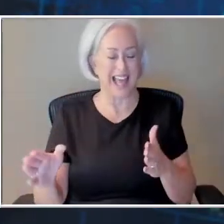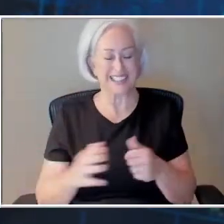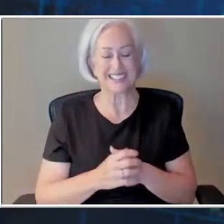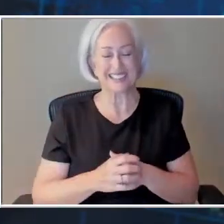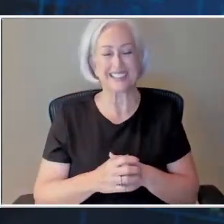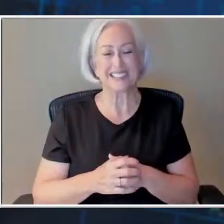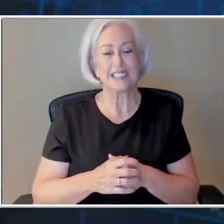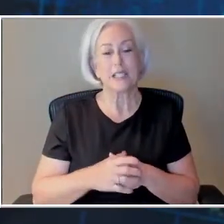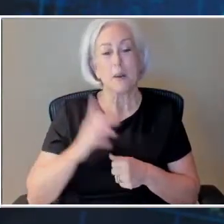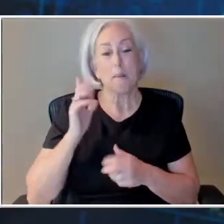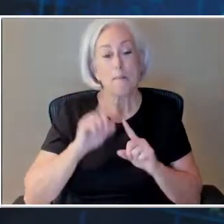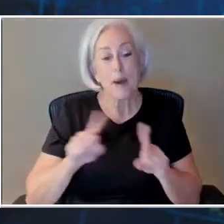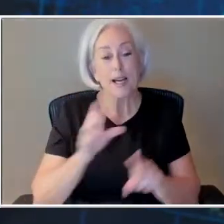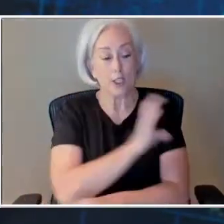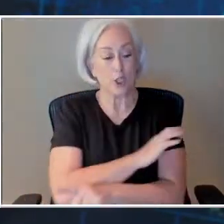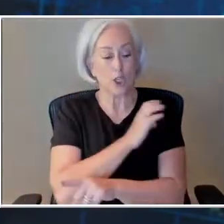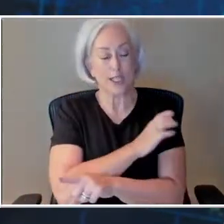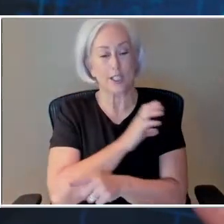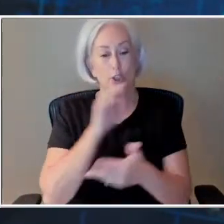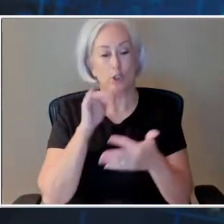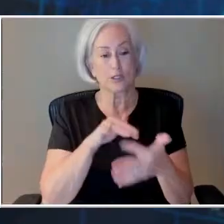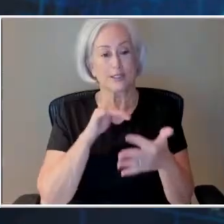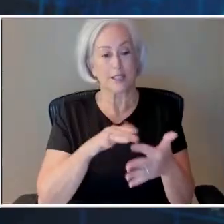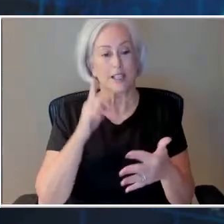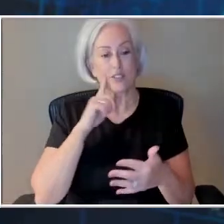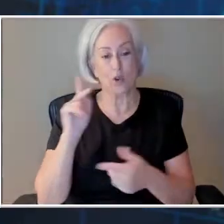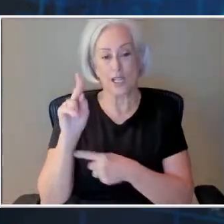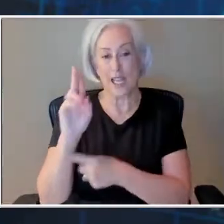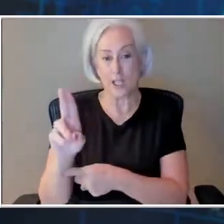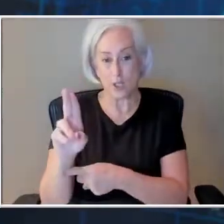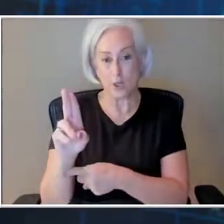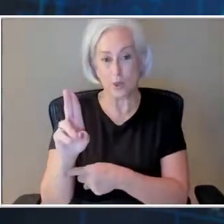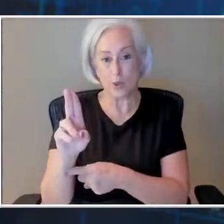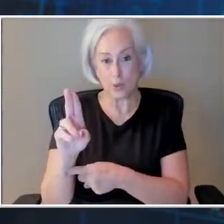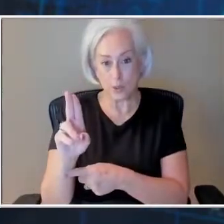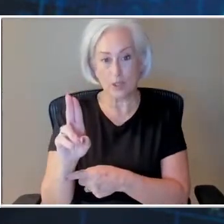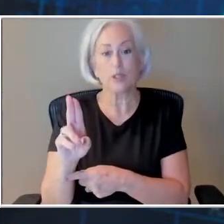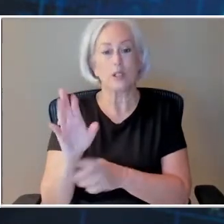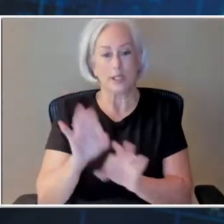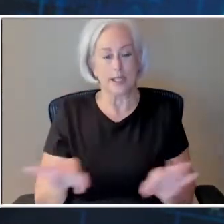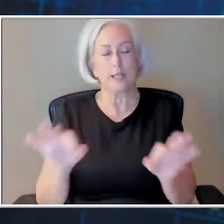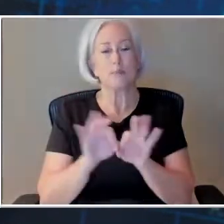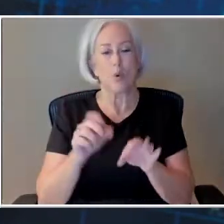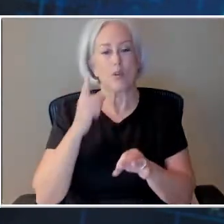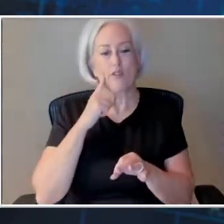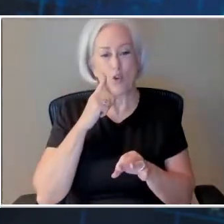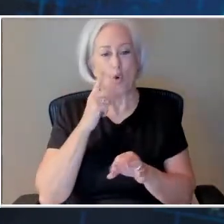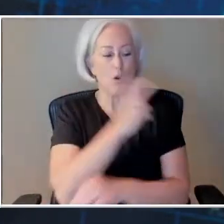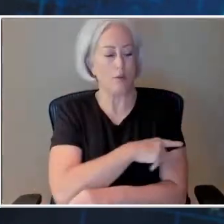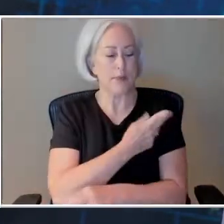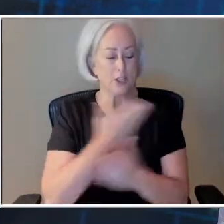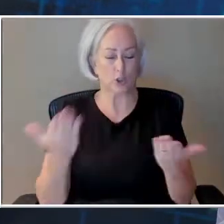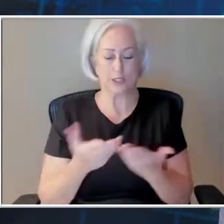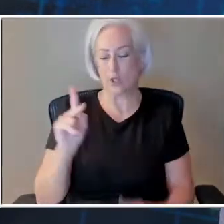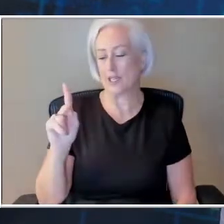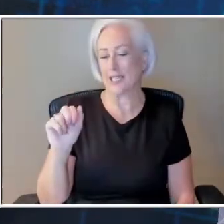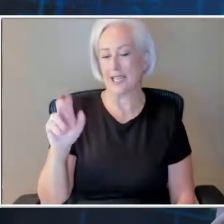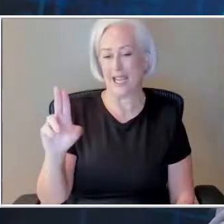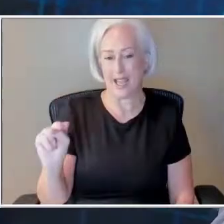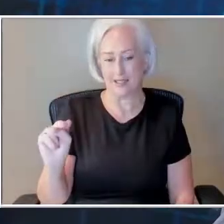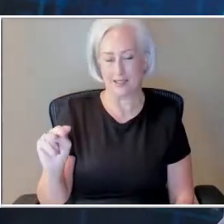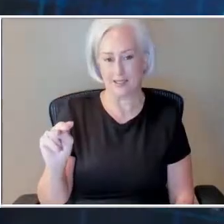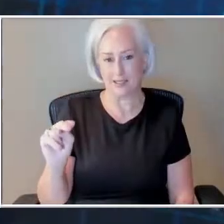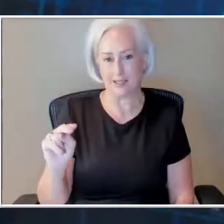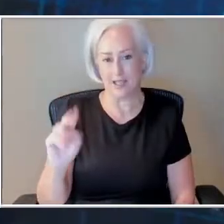clinical trials for KU is for our patients in Kansas. That's why we're bringing these trials. We want to try to give them the